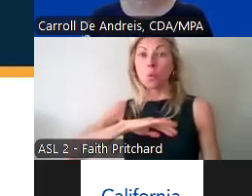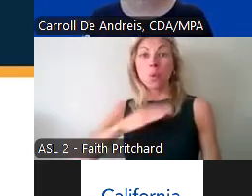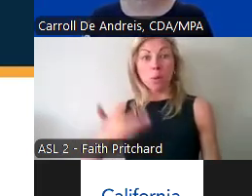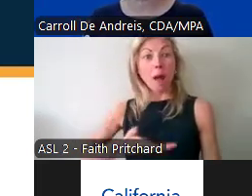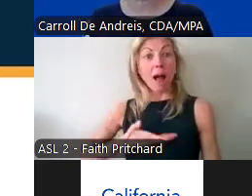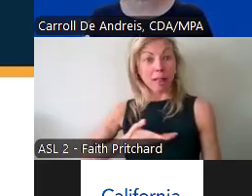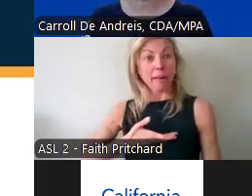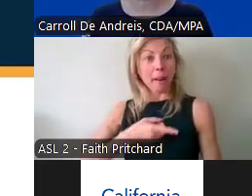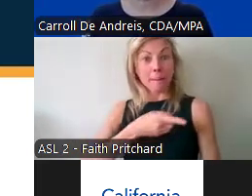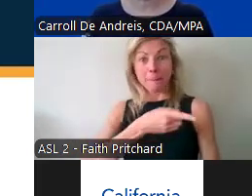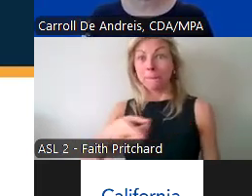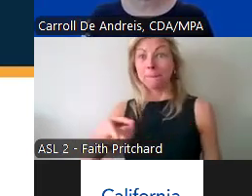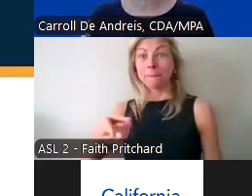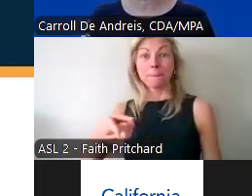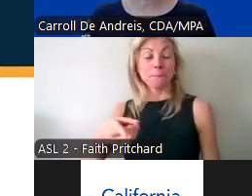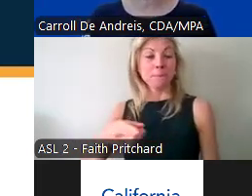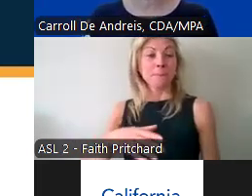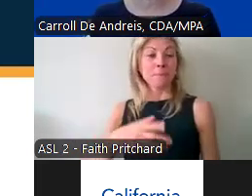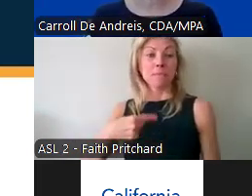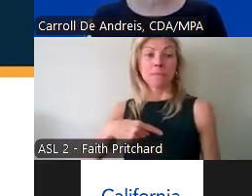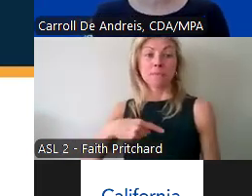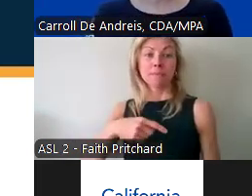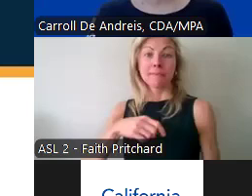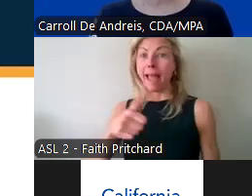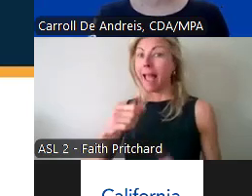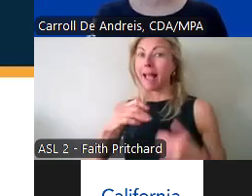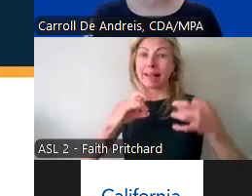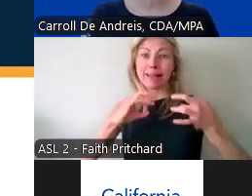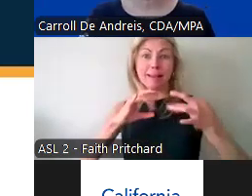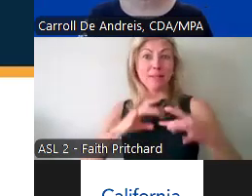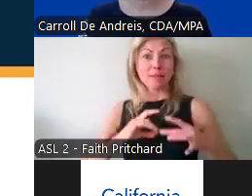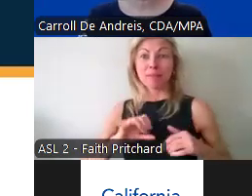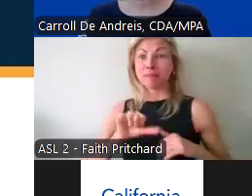throughout the day, anytime.